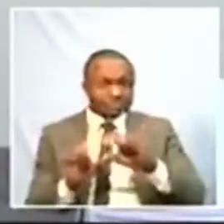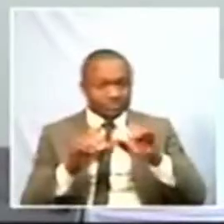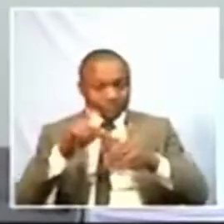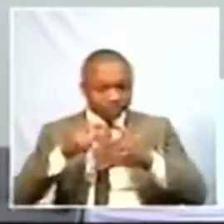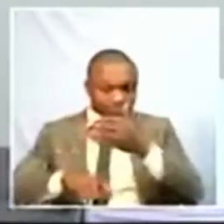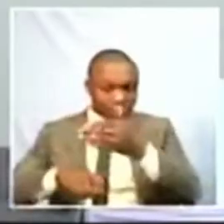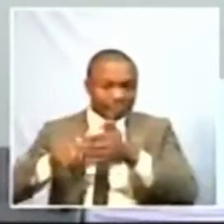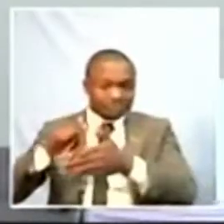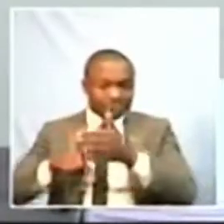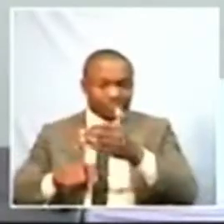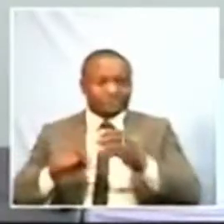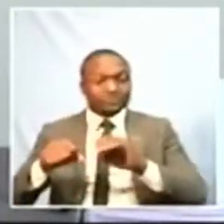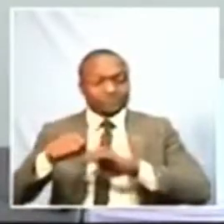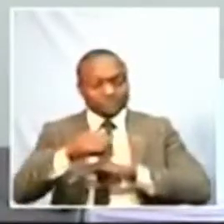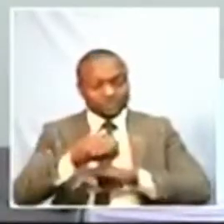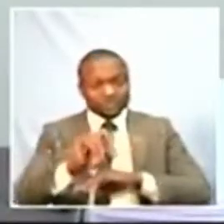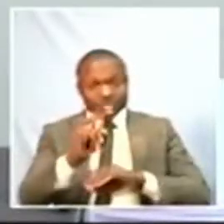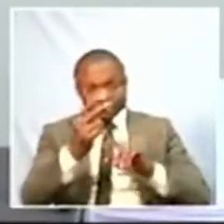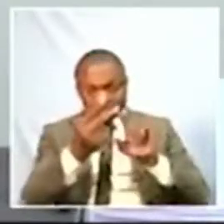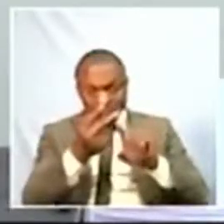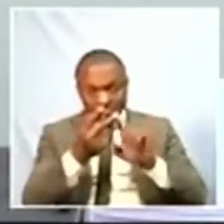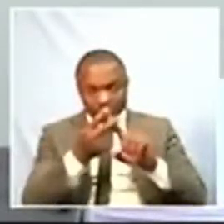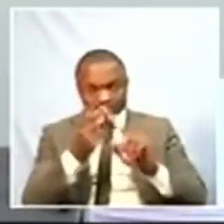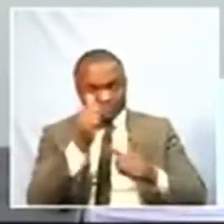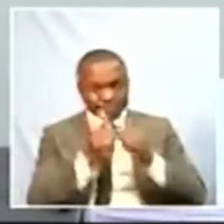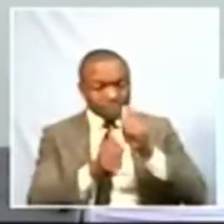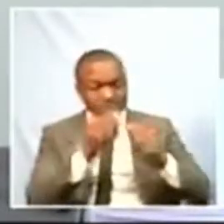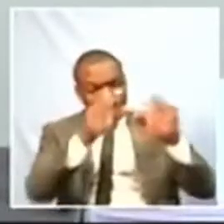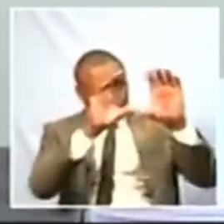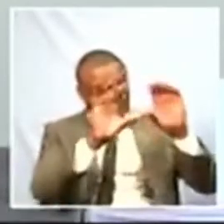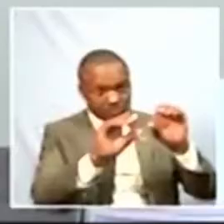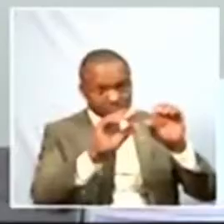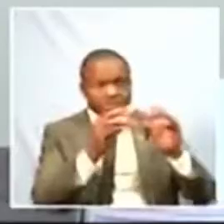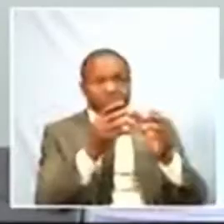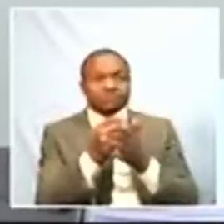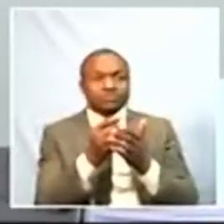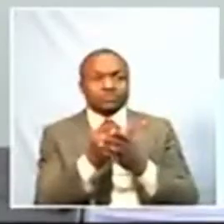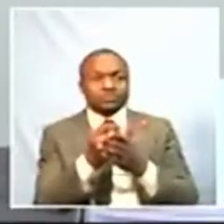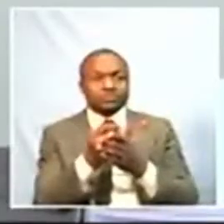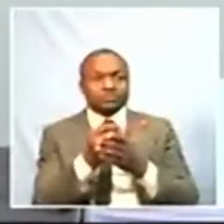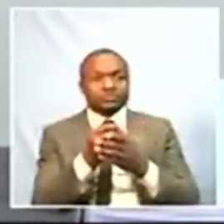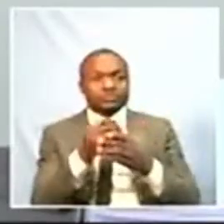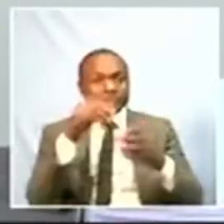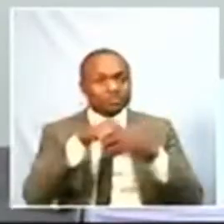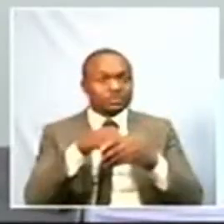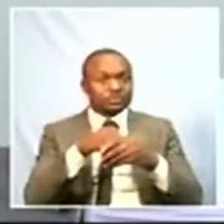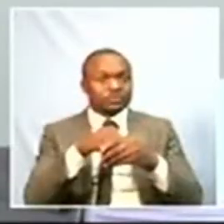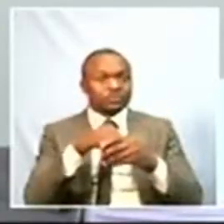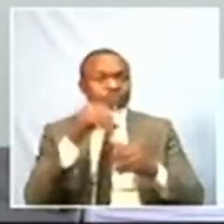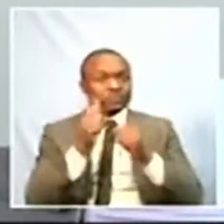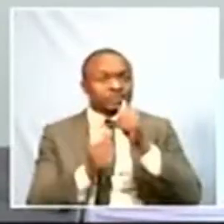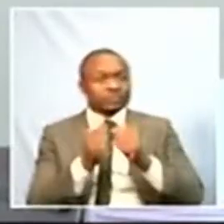And secondly, they are asking in which account is that money sitting?